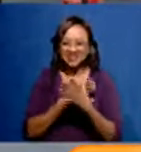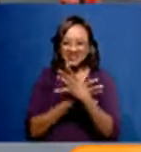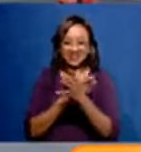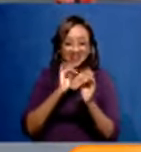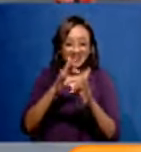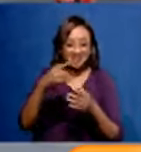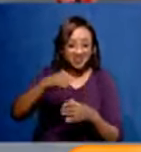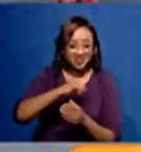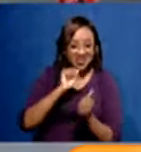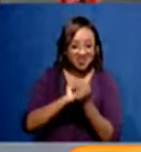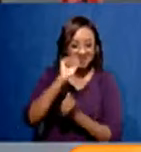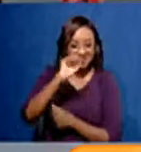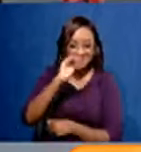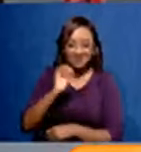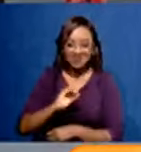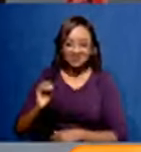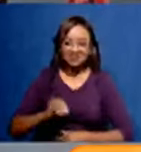of your part.